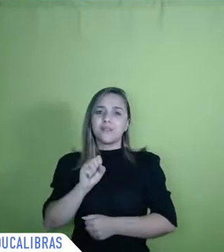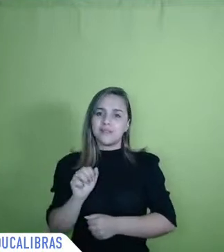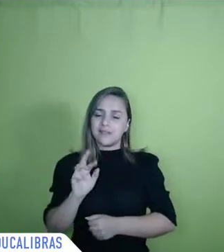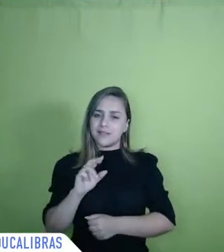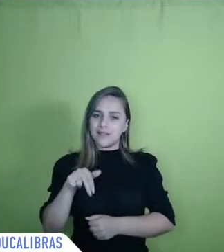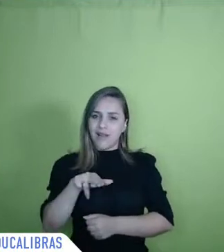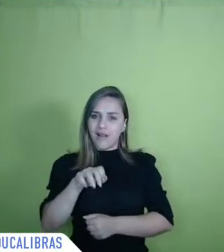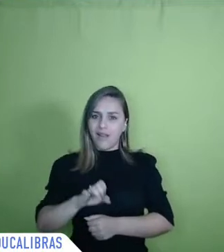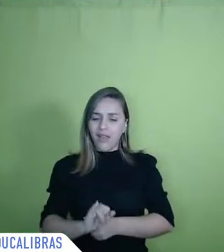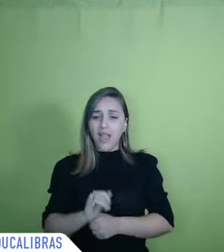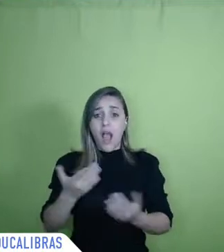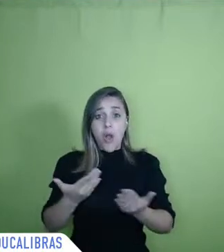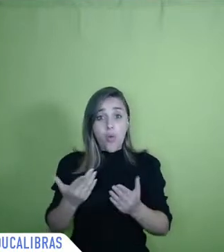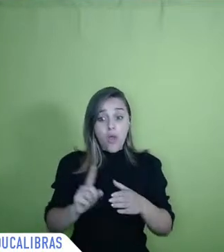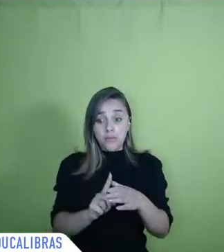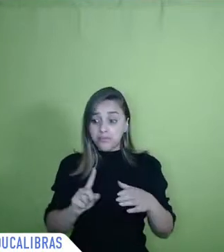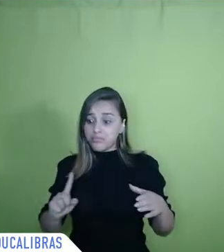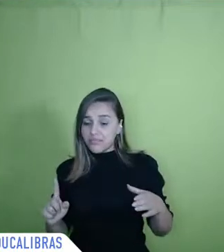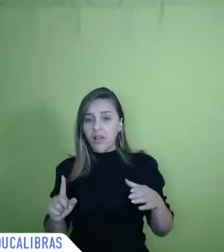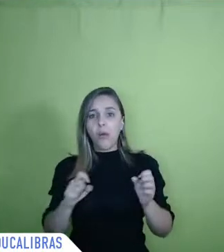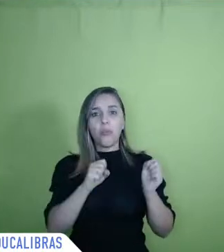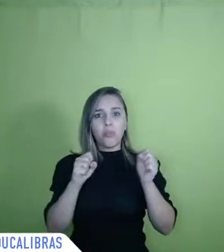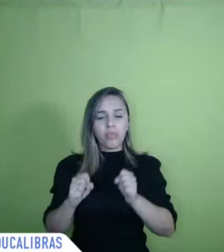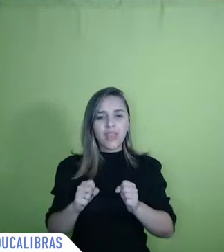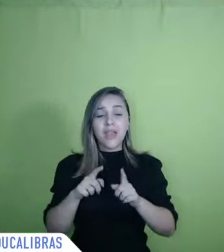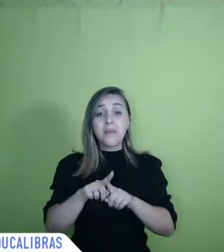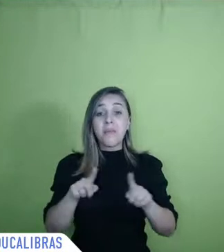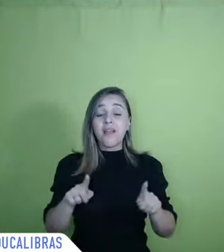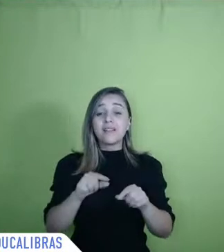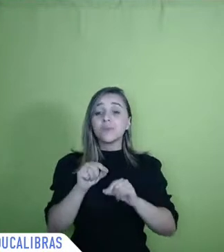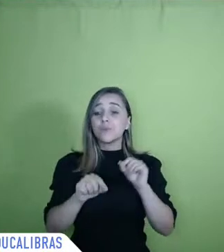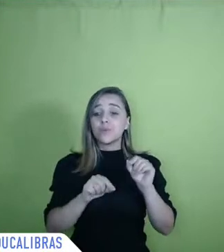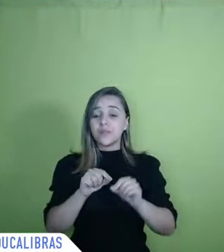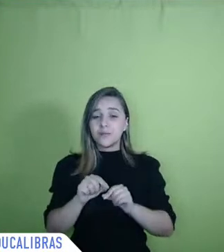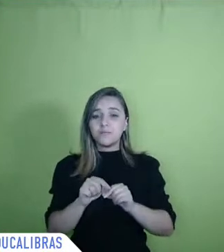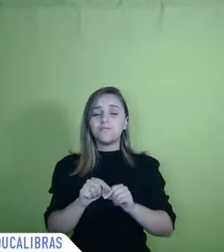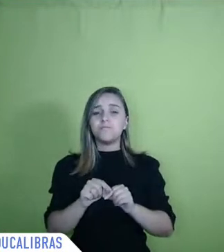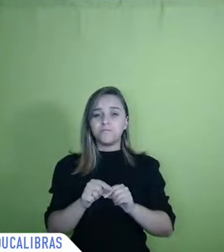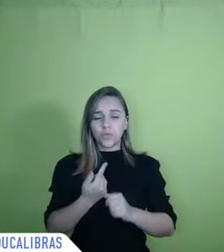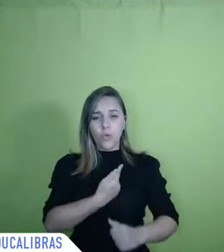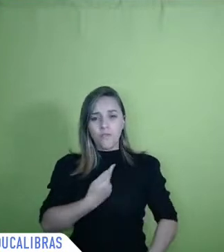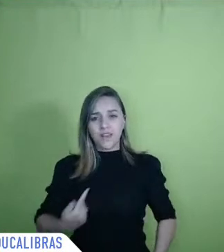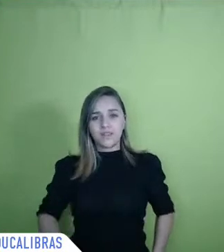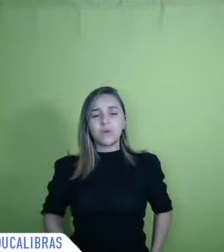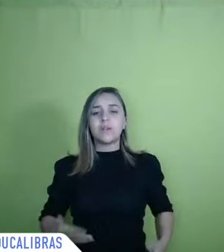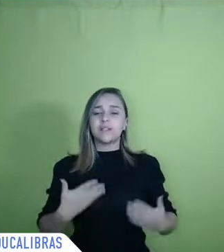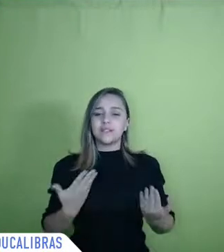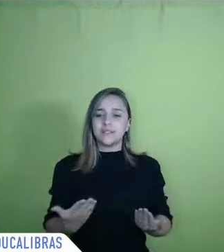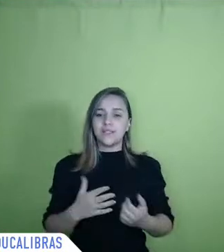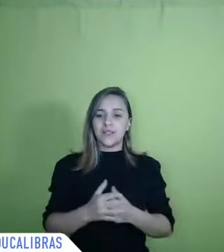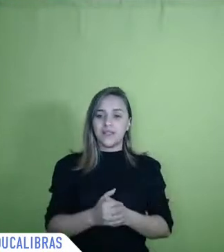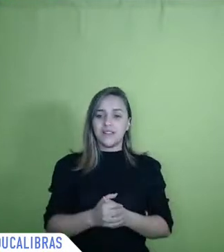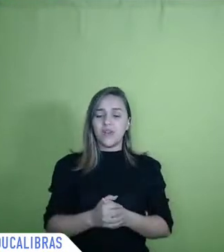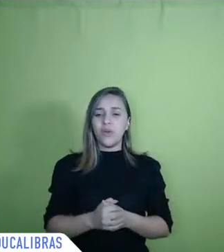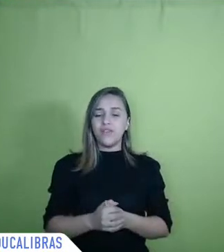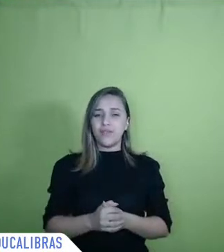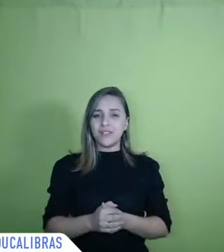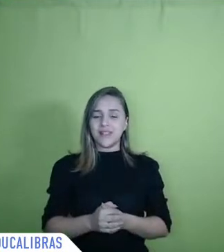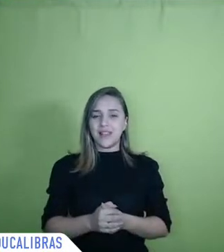representative, as senators, and the family is a bit out of power, but they're